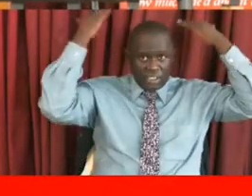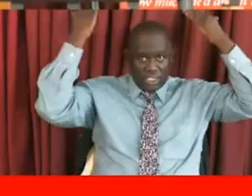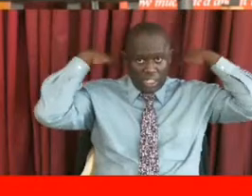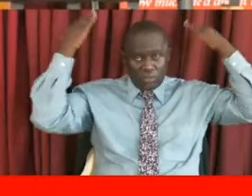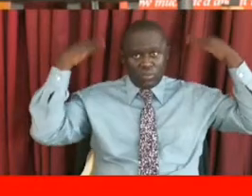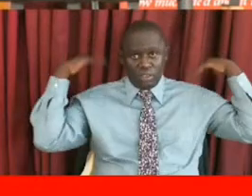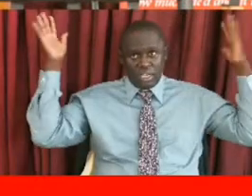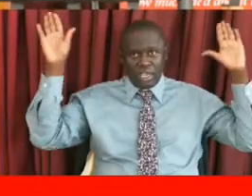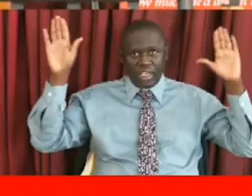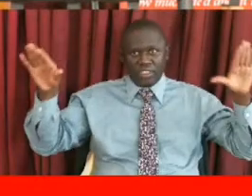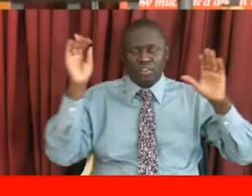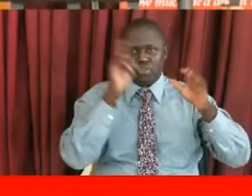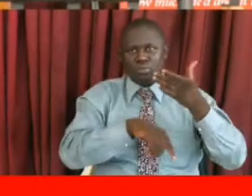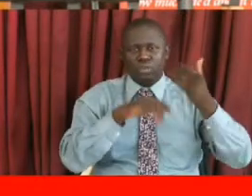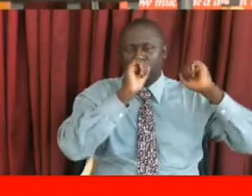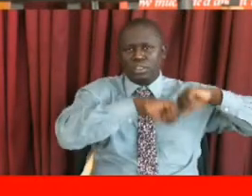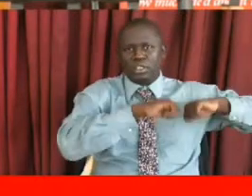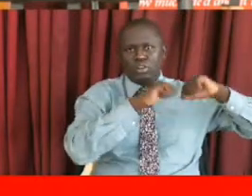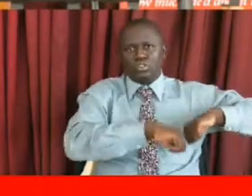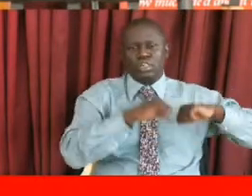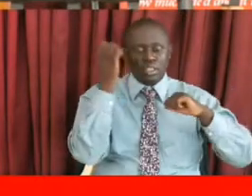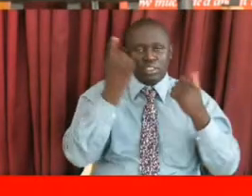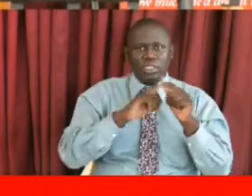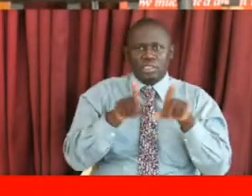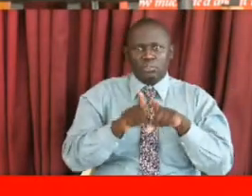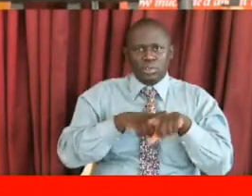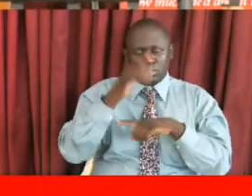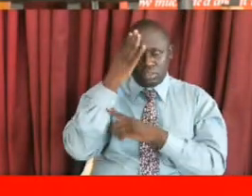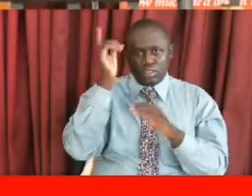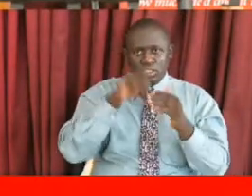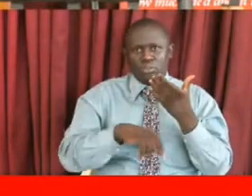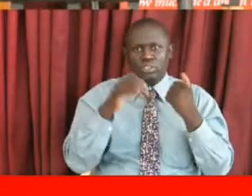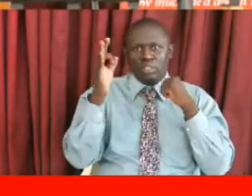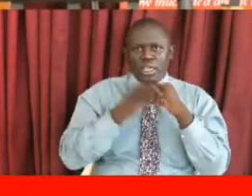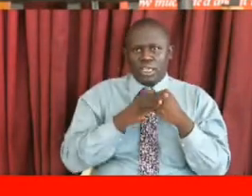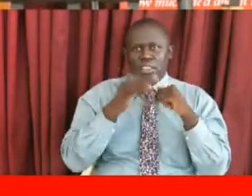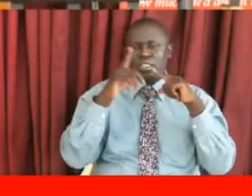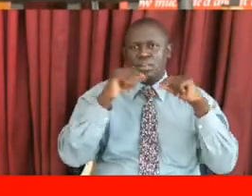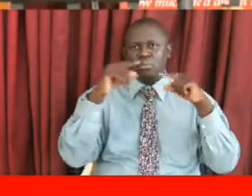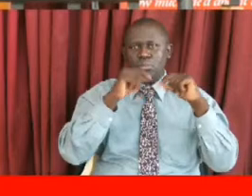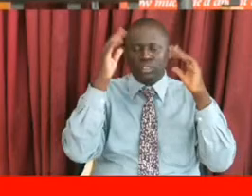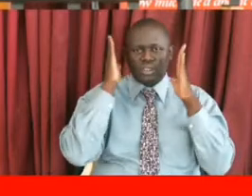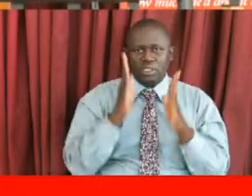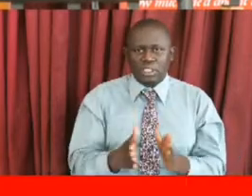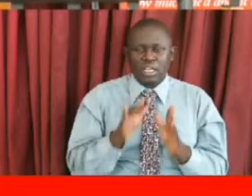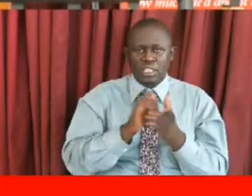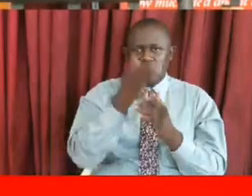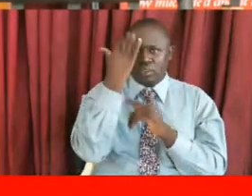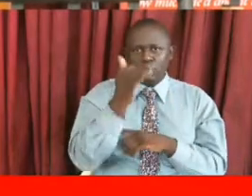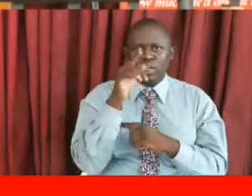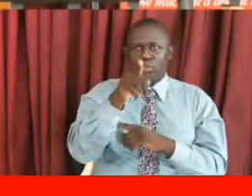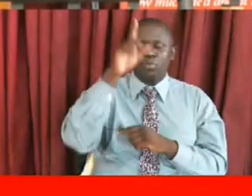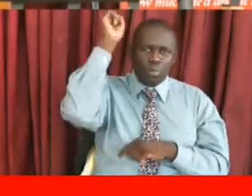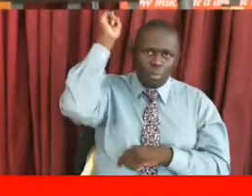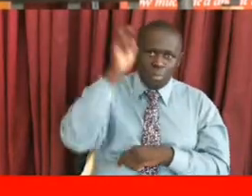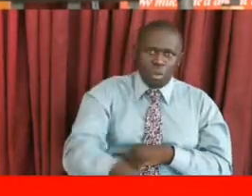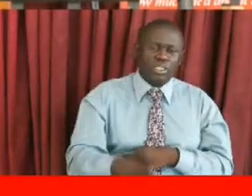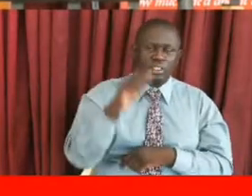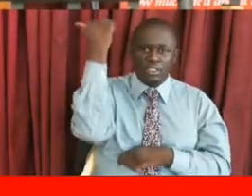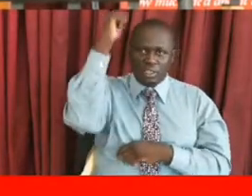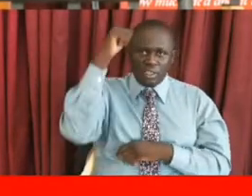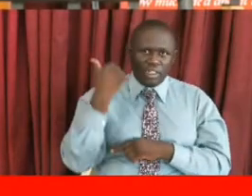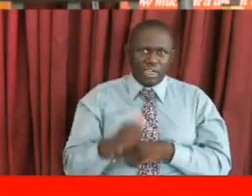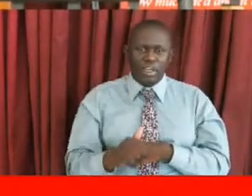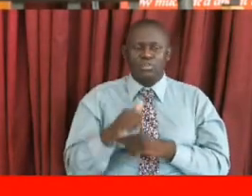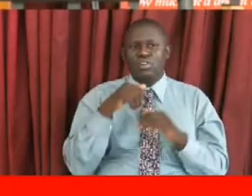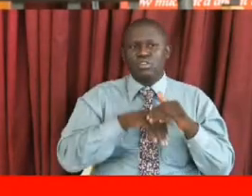the Covenant is called the E messenger that is why you should never settle for any